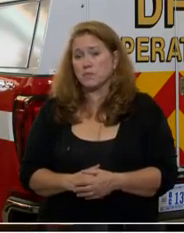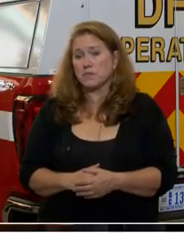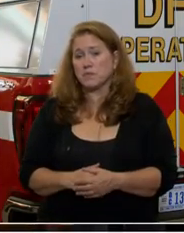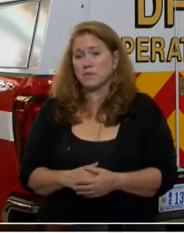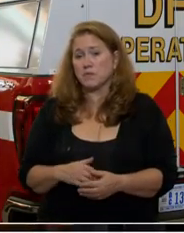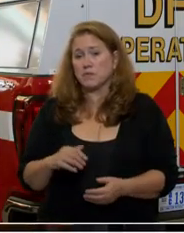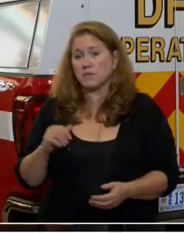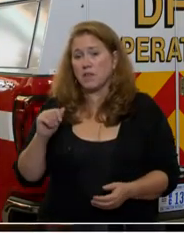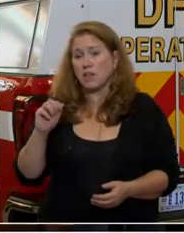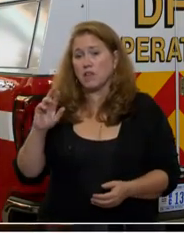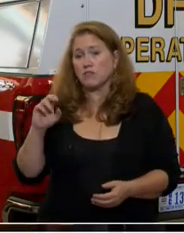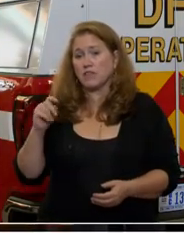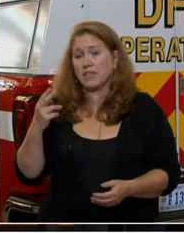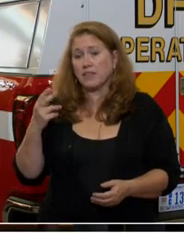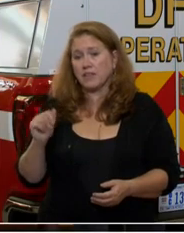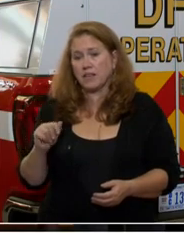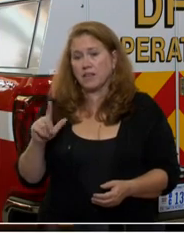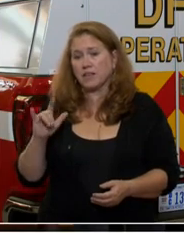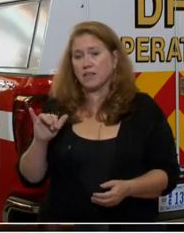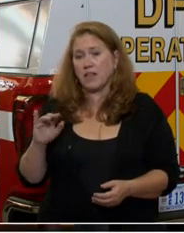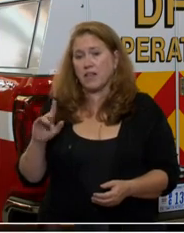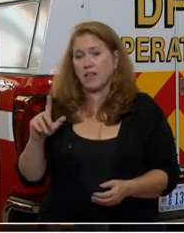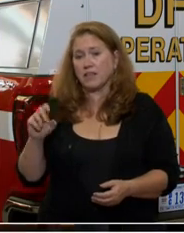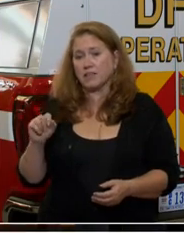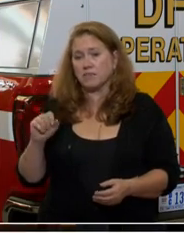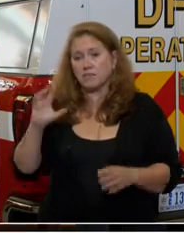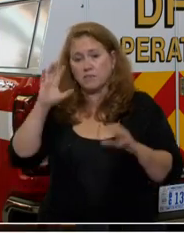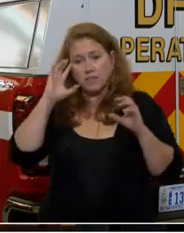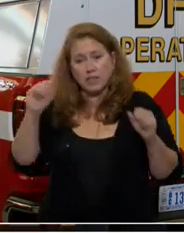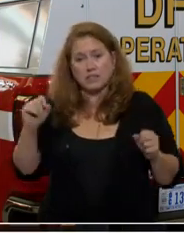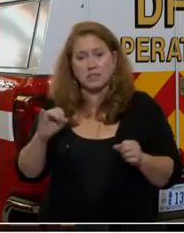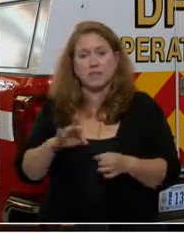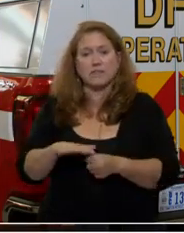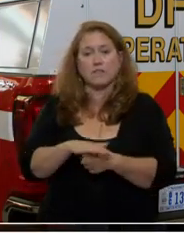Local 3721, to the podium.